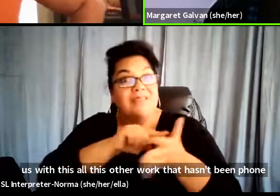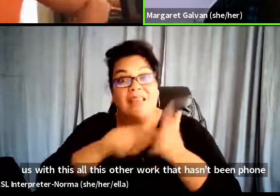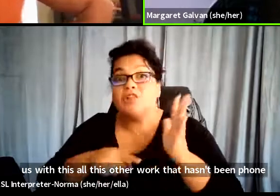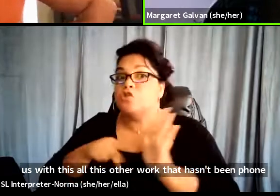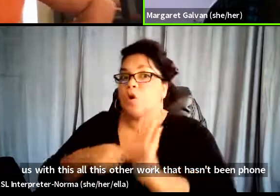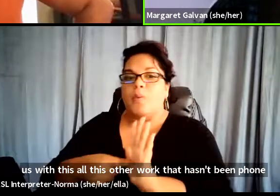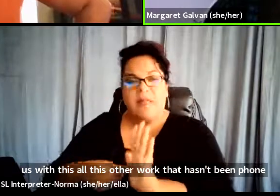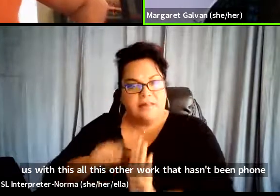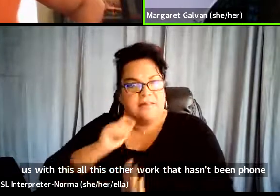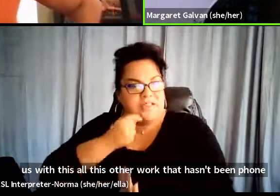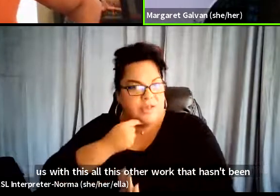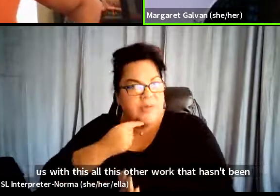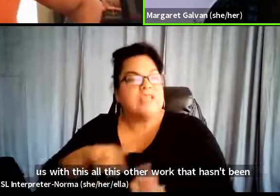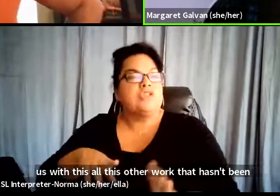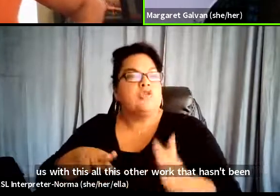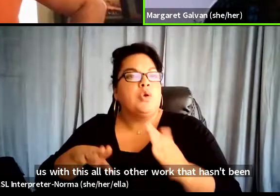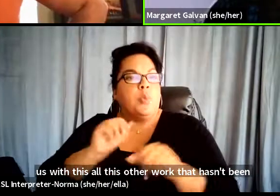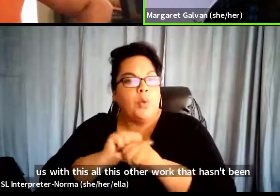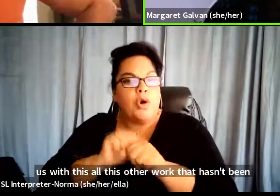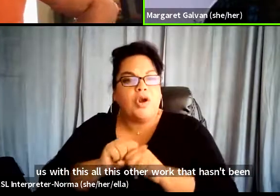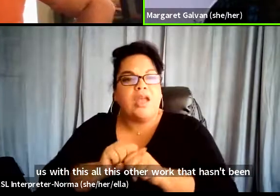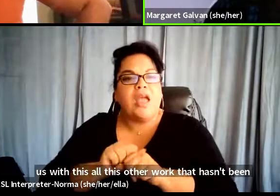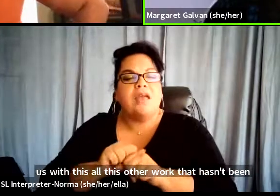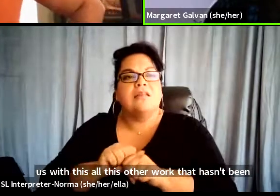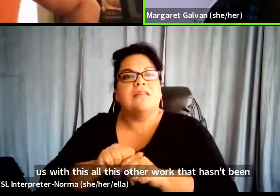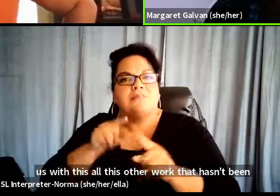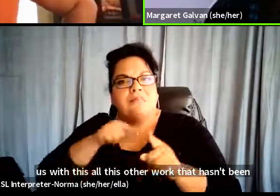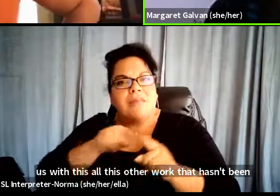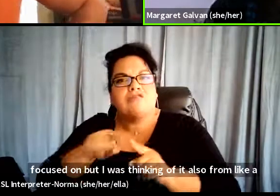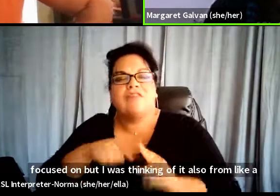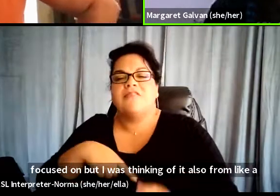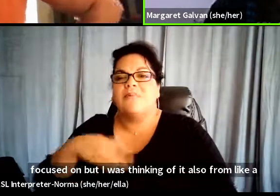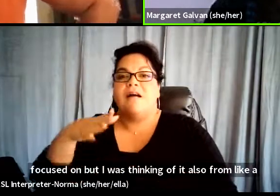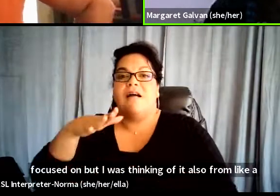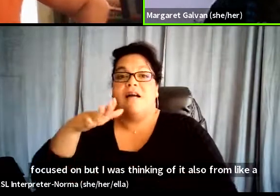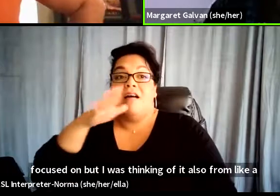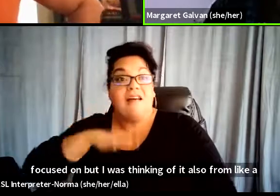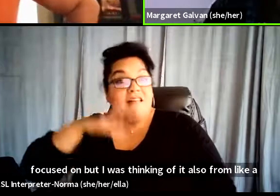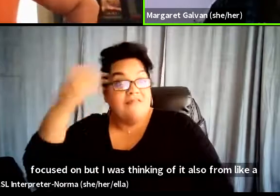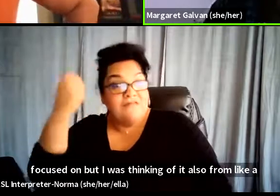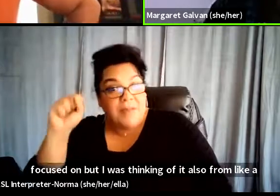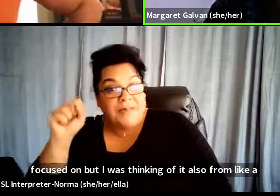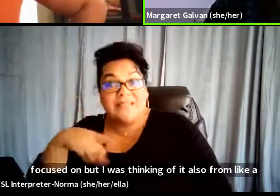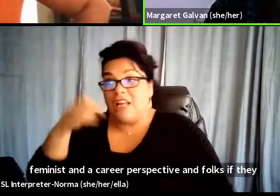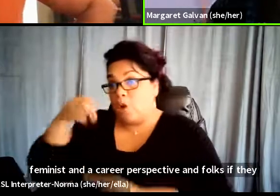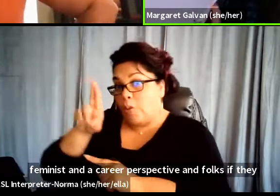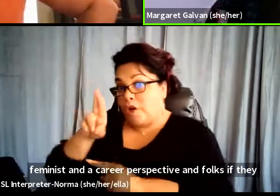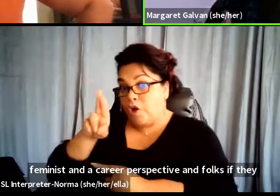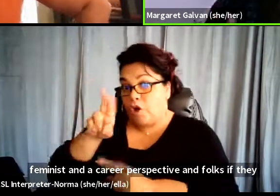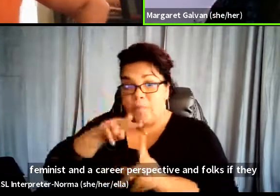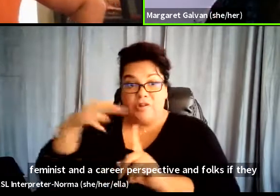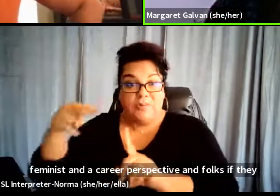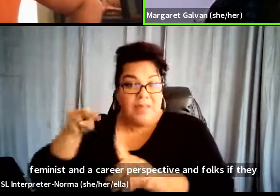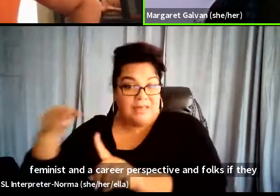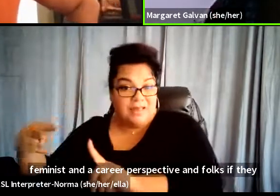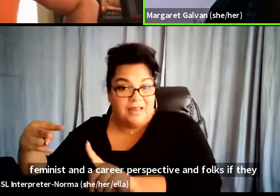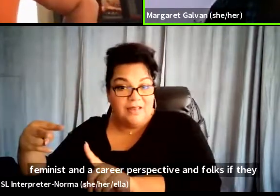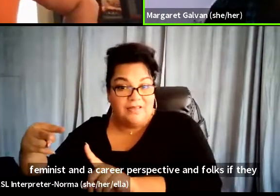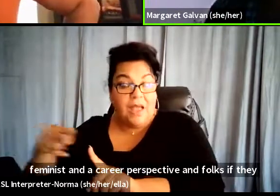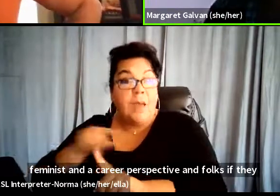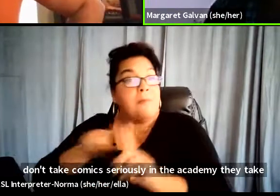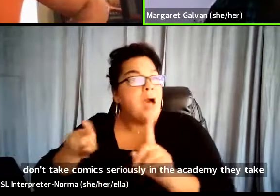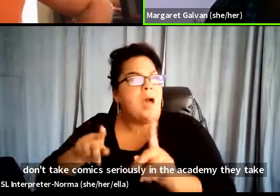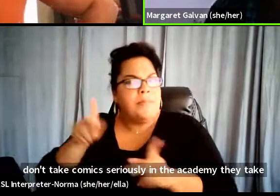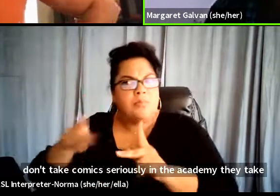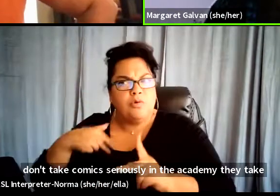I was thinking of it also from like a feminist and a queer perspective. And folks, if they don't take comics seriously in the academy, they take, uh, feminist studies